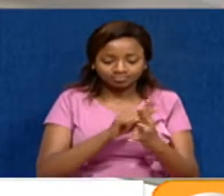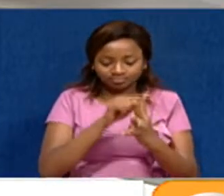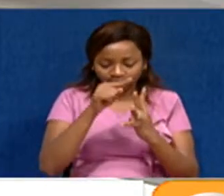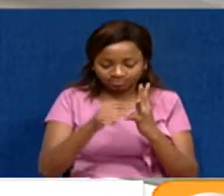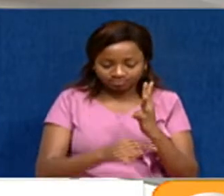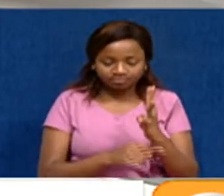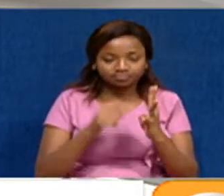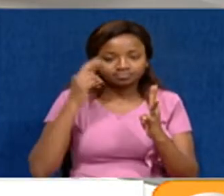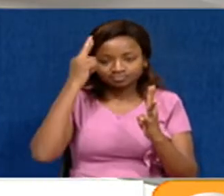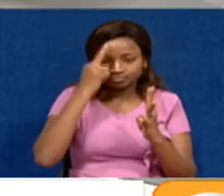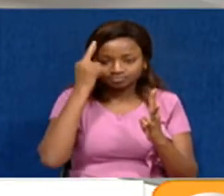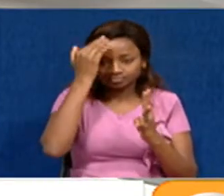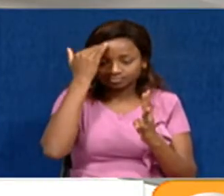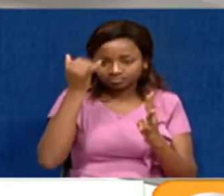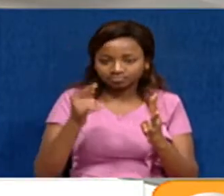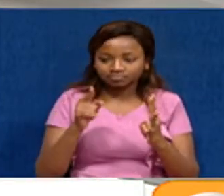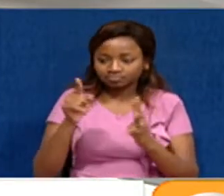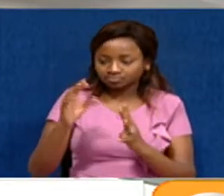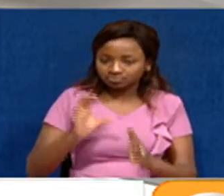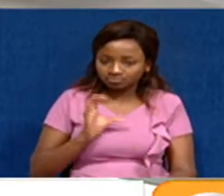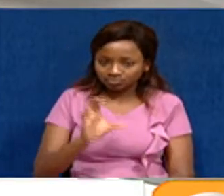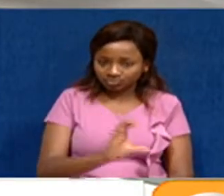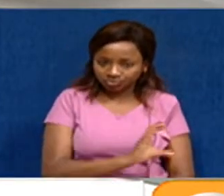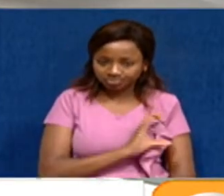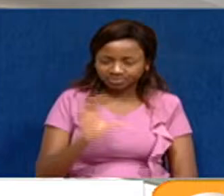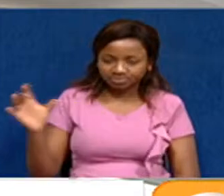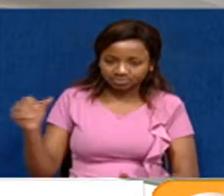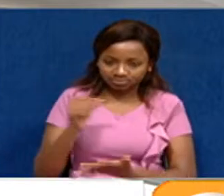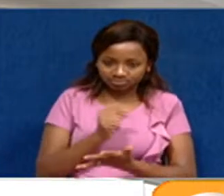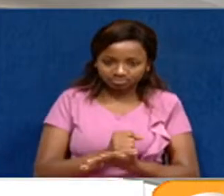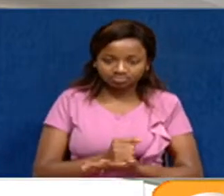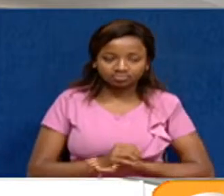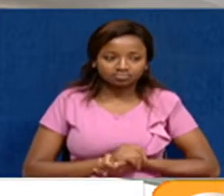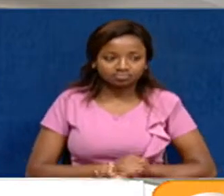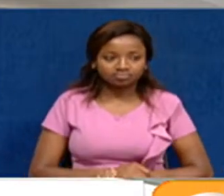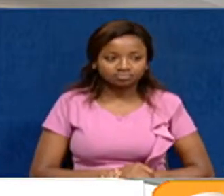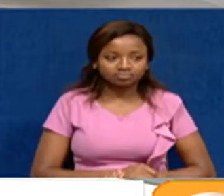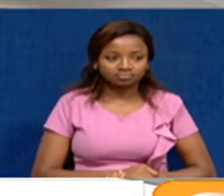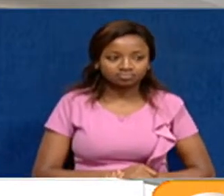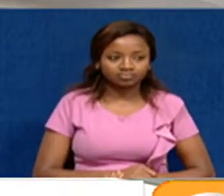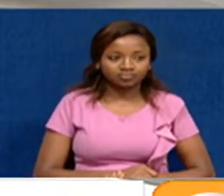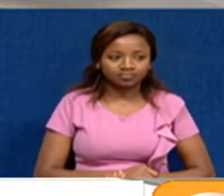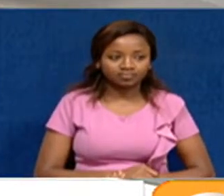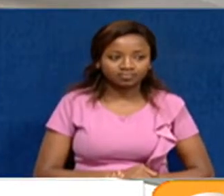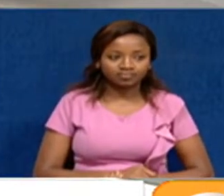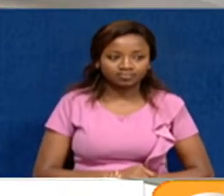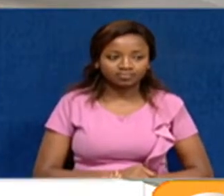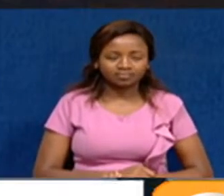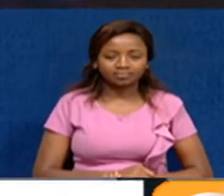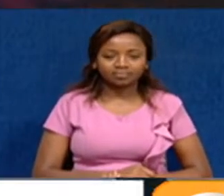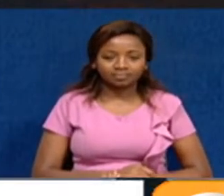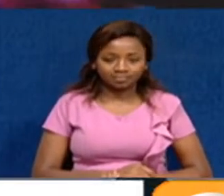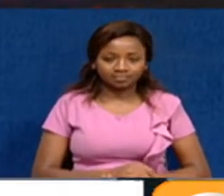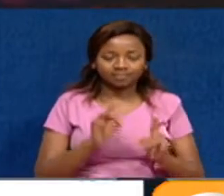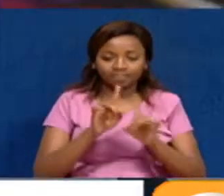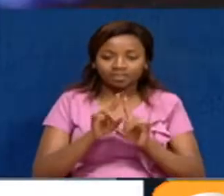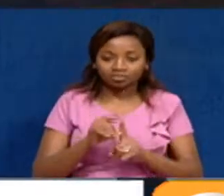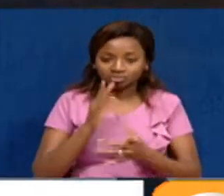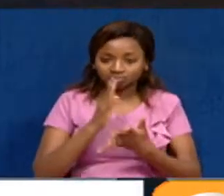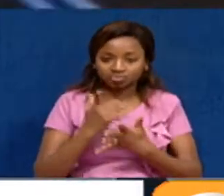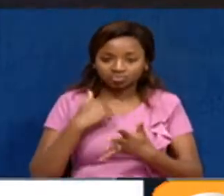key sticking points that enabled your caretaker committee to come in. And by the way, for the record, we did reach out to the ousted